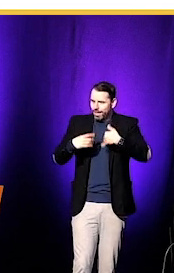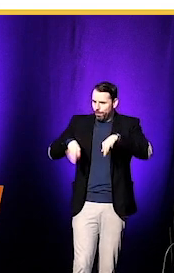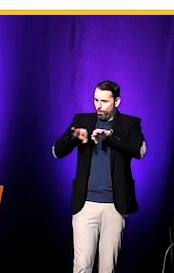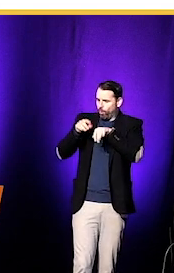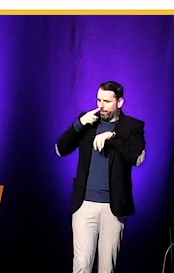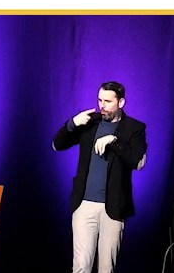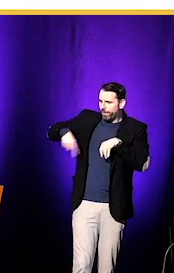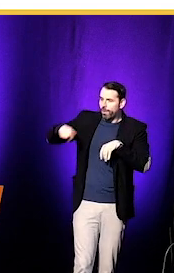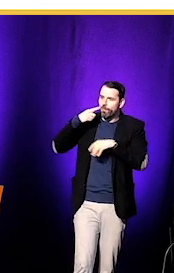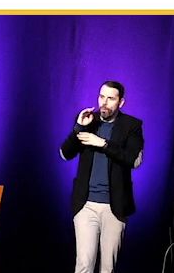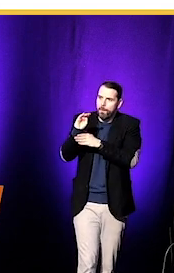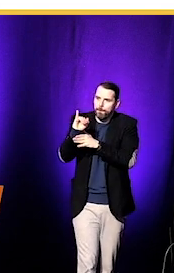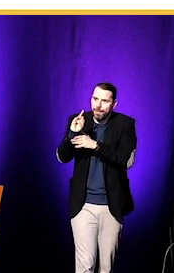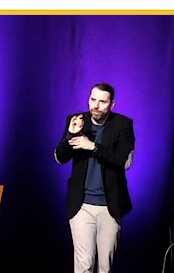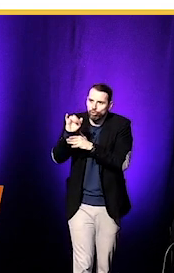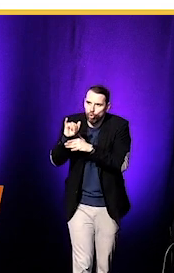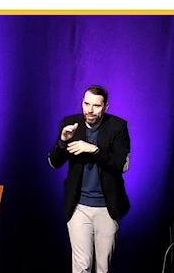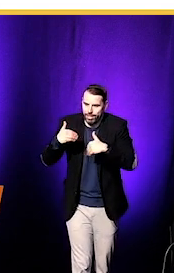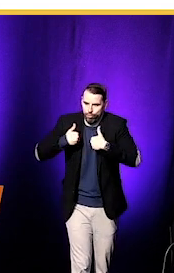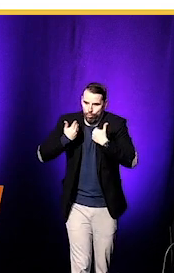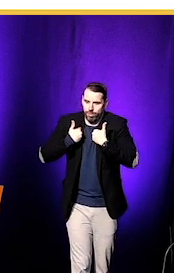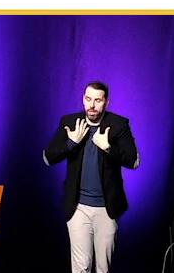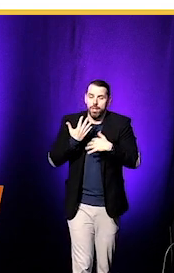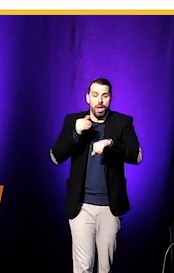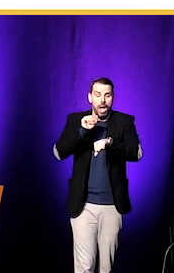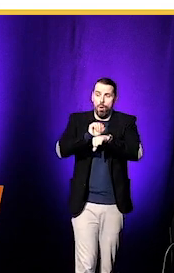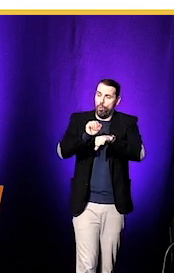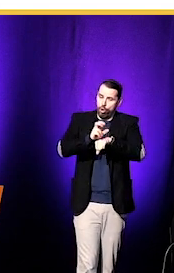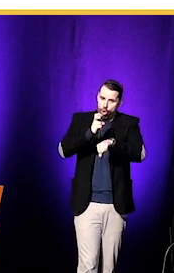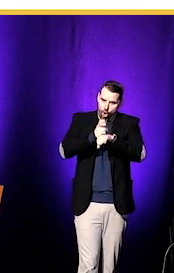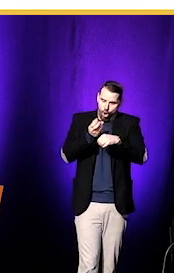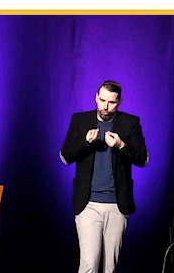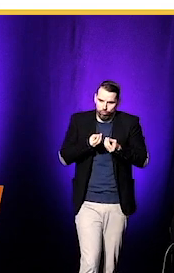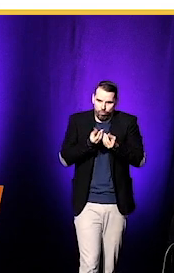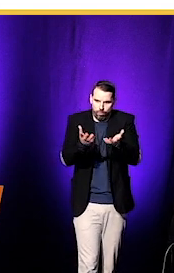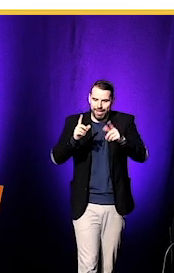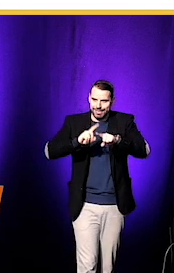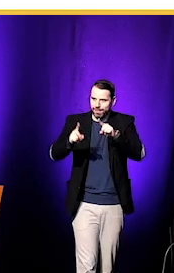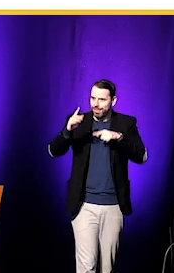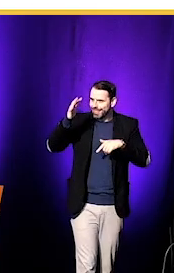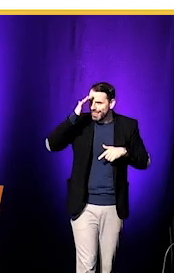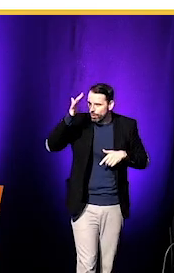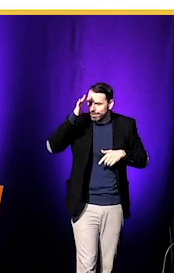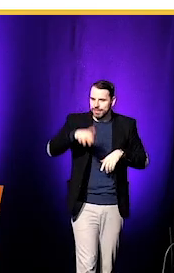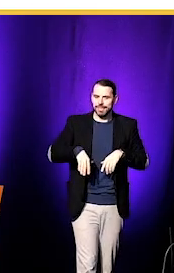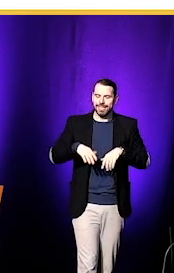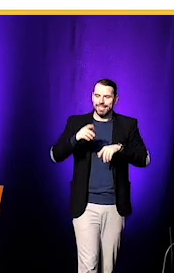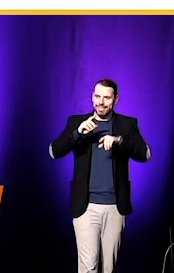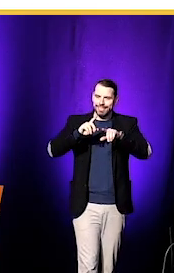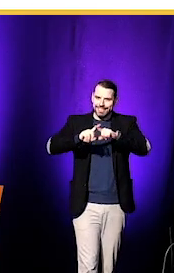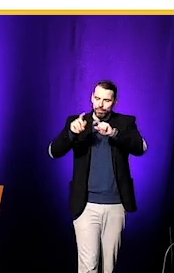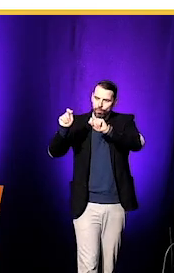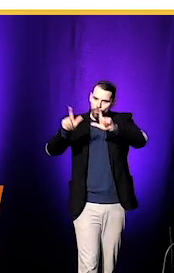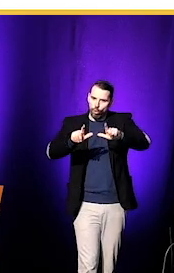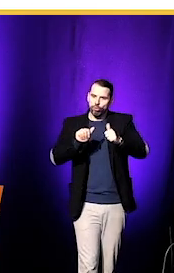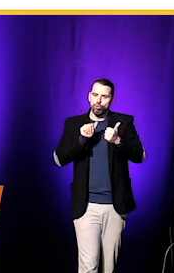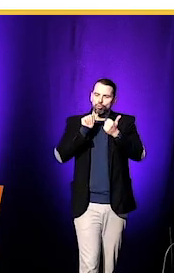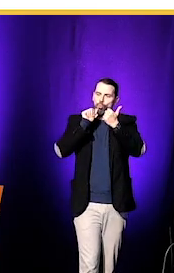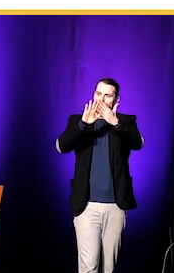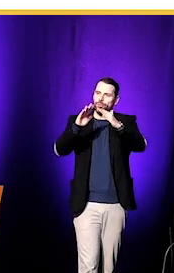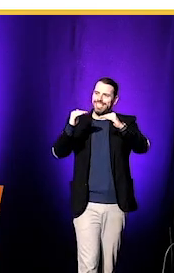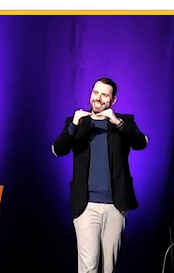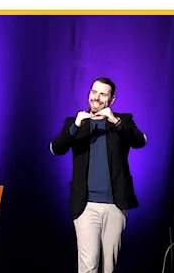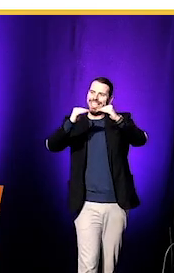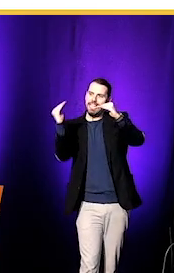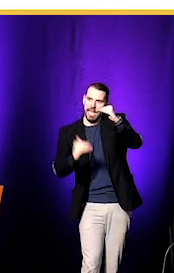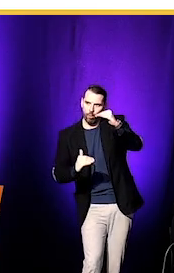youth. I've worked hard to provide theoretical and methodological considerations to address the educational inequity that